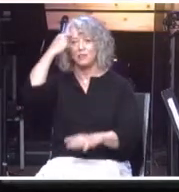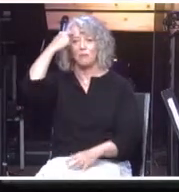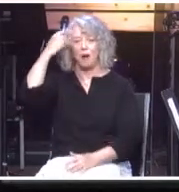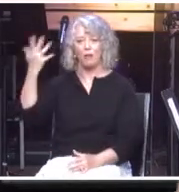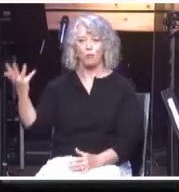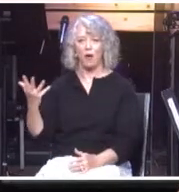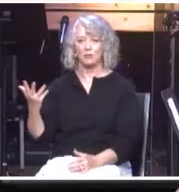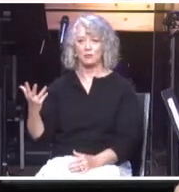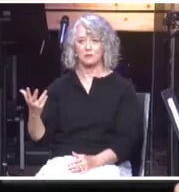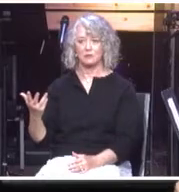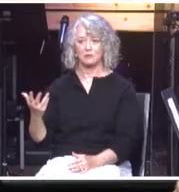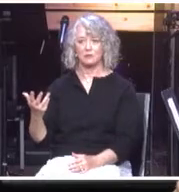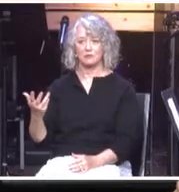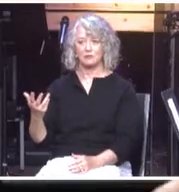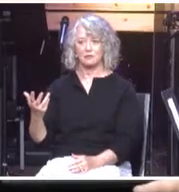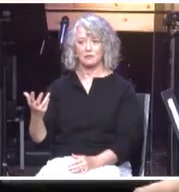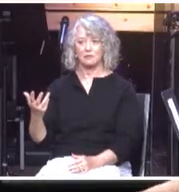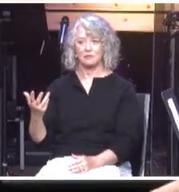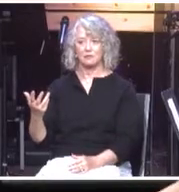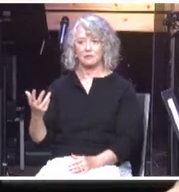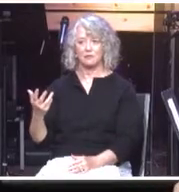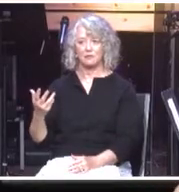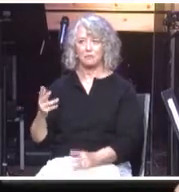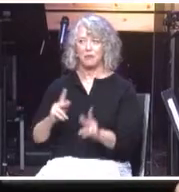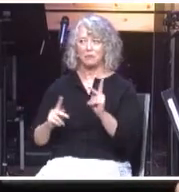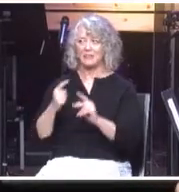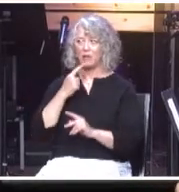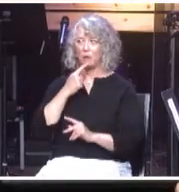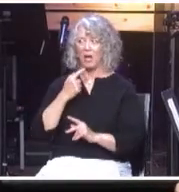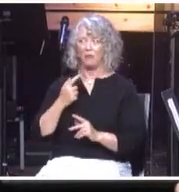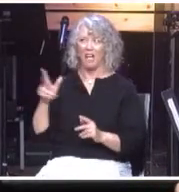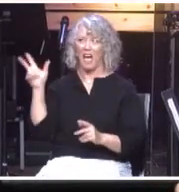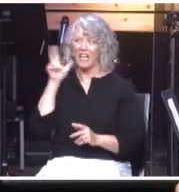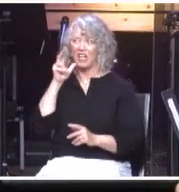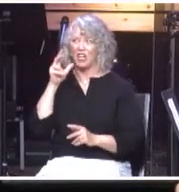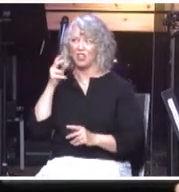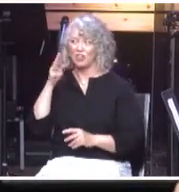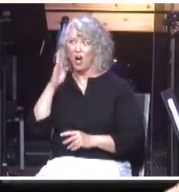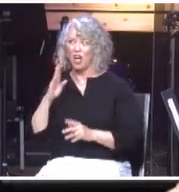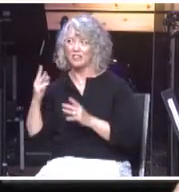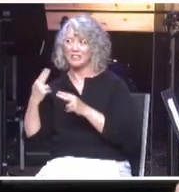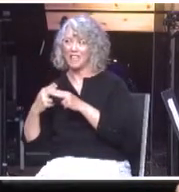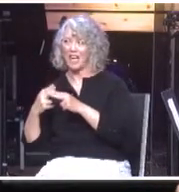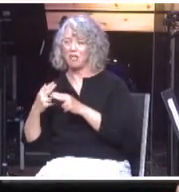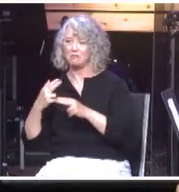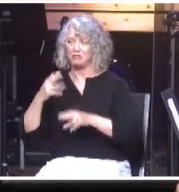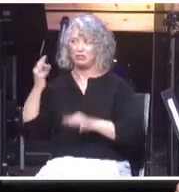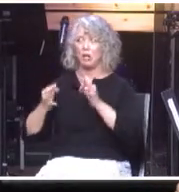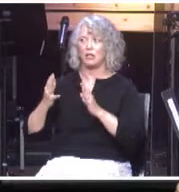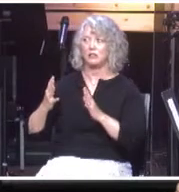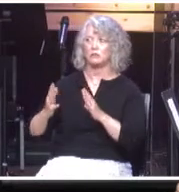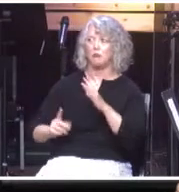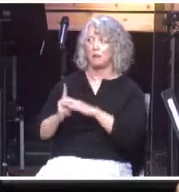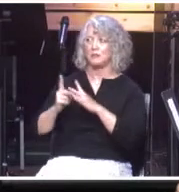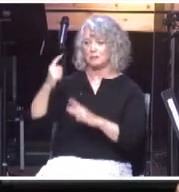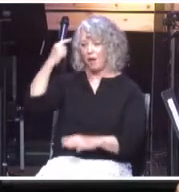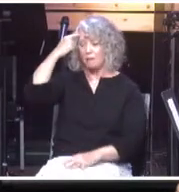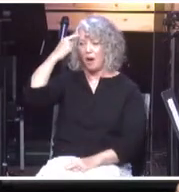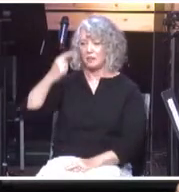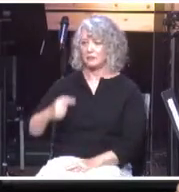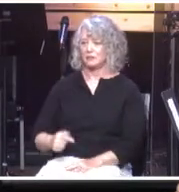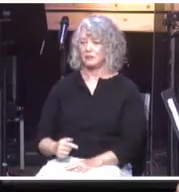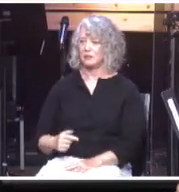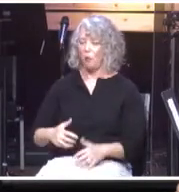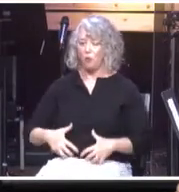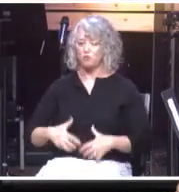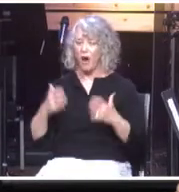And, you know, for a lot, I think it's judge. For others, it's wrath. Others picture him